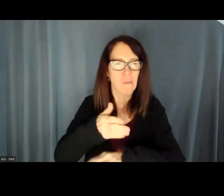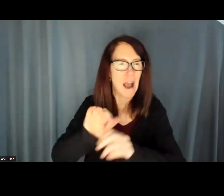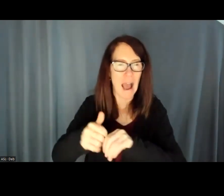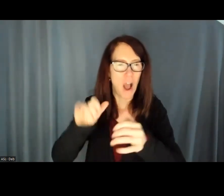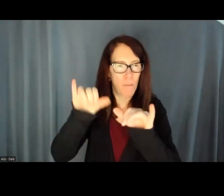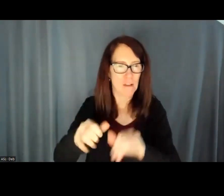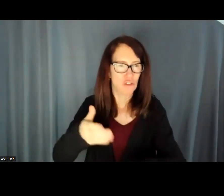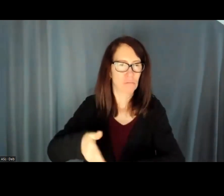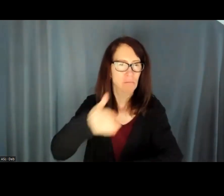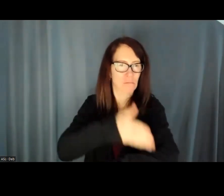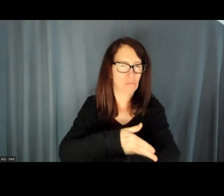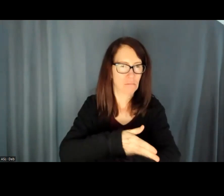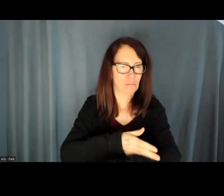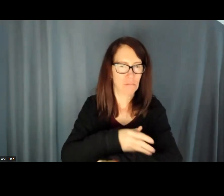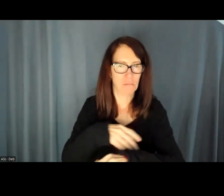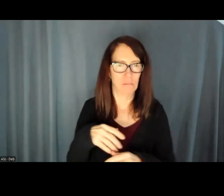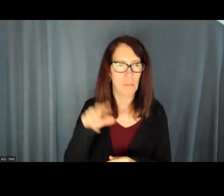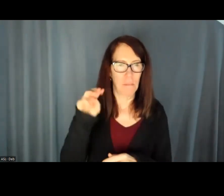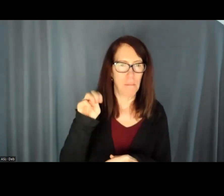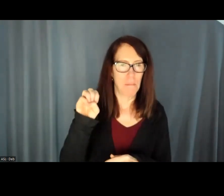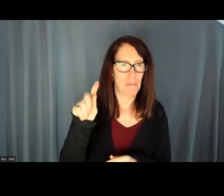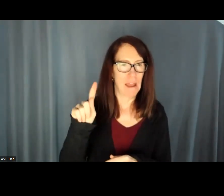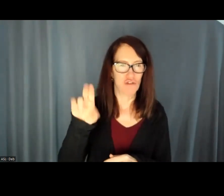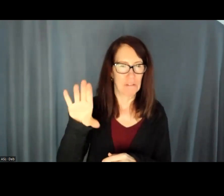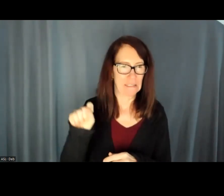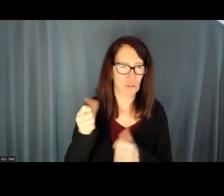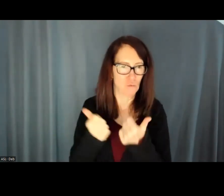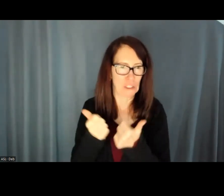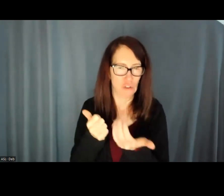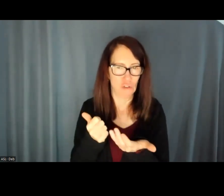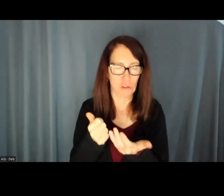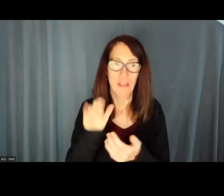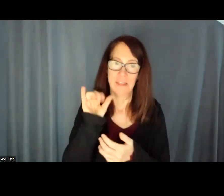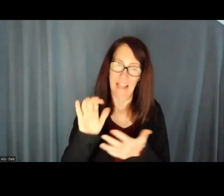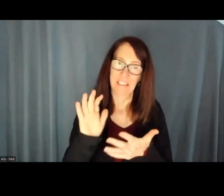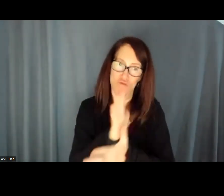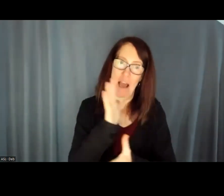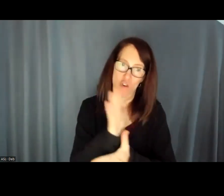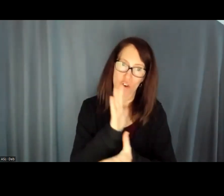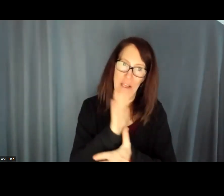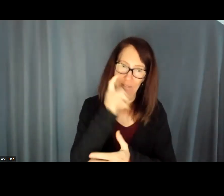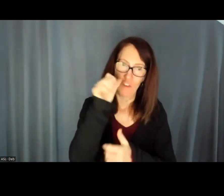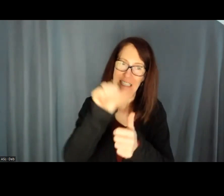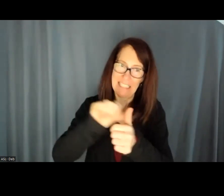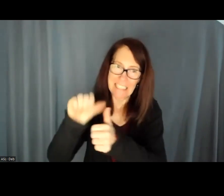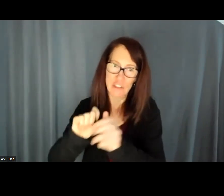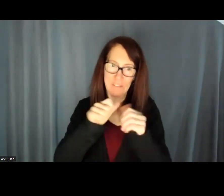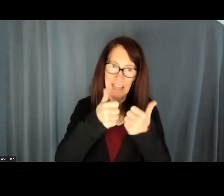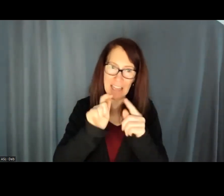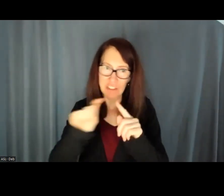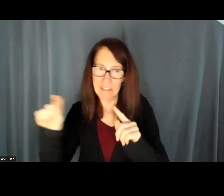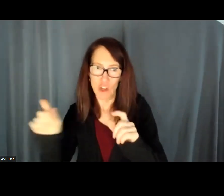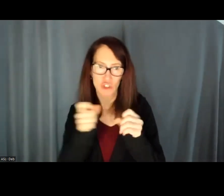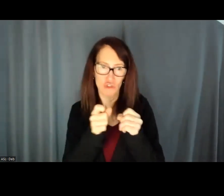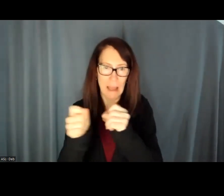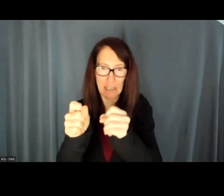So identification of the appropriate metrics is identified as a priority in each of the agency strategies for their